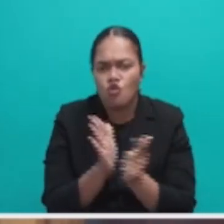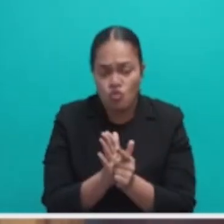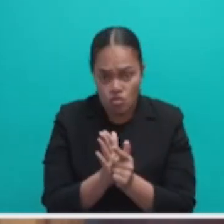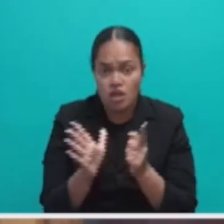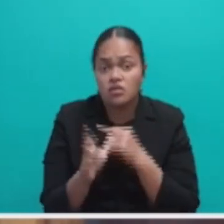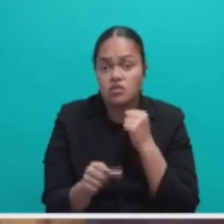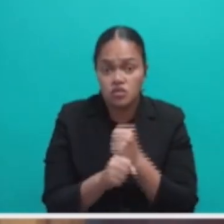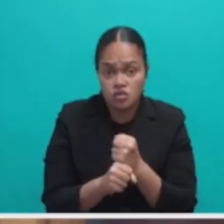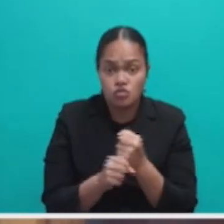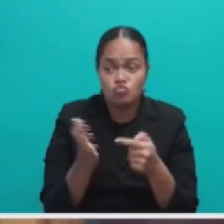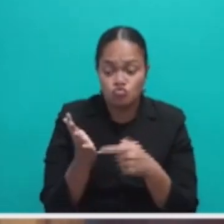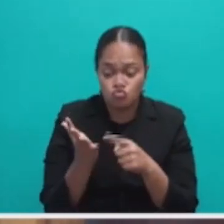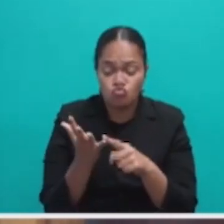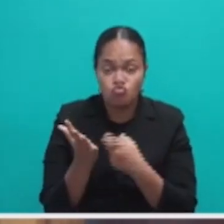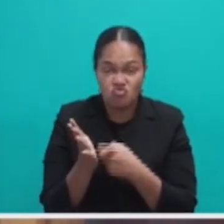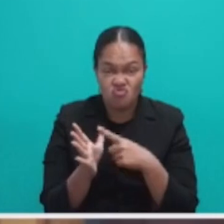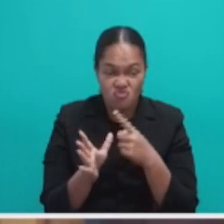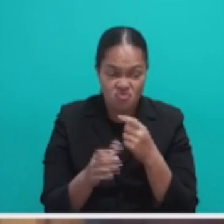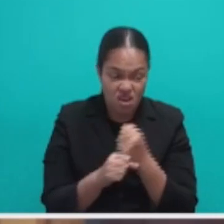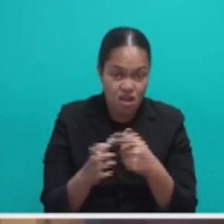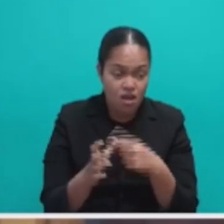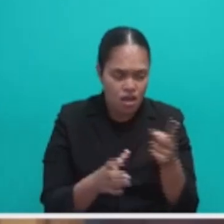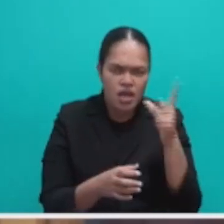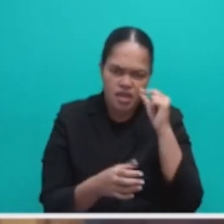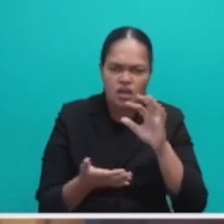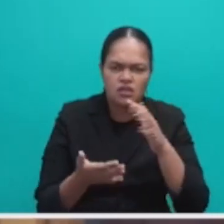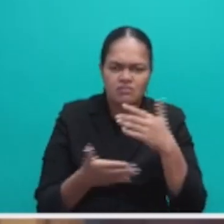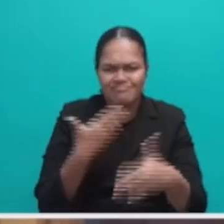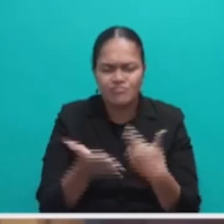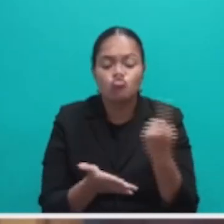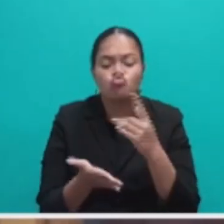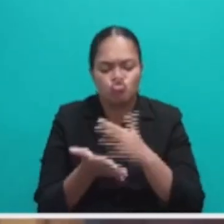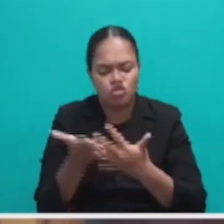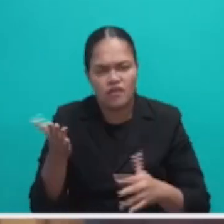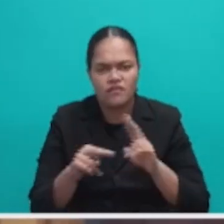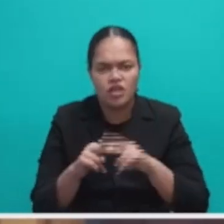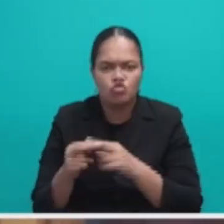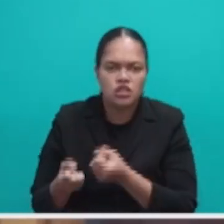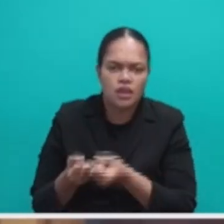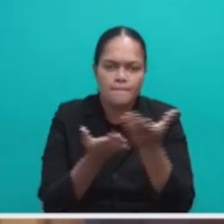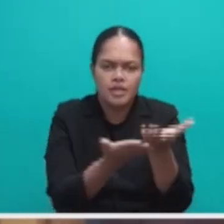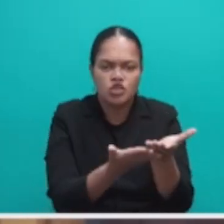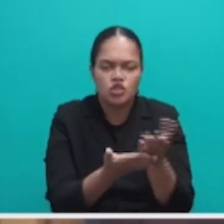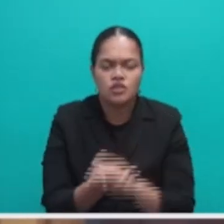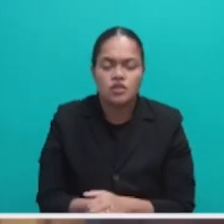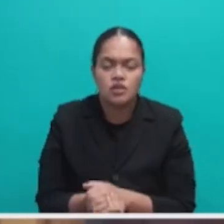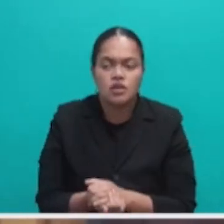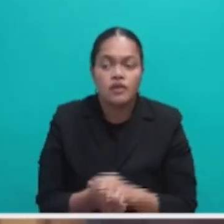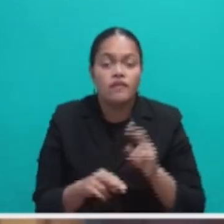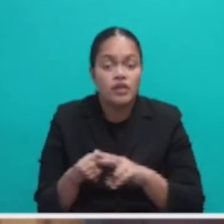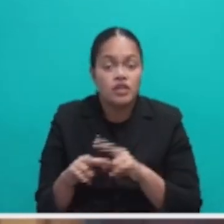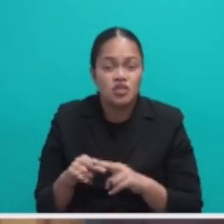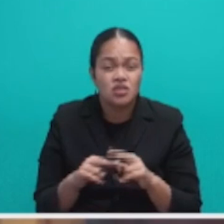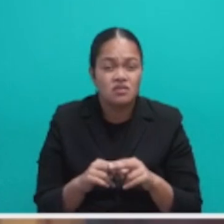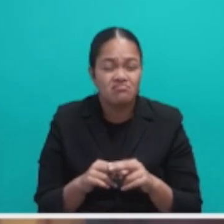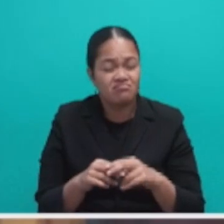General, Honorable Turanga, can enlighten us tomorrow as to who drafted Fiji's submission. Mr. Speaker, sir, Fiji's